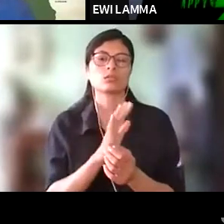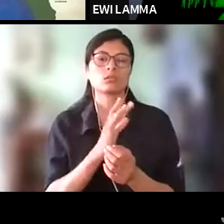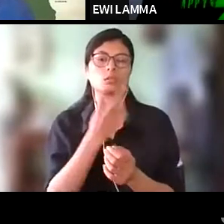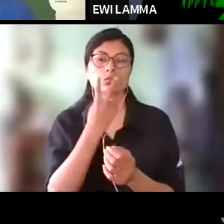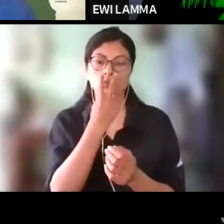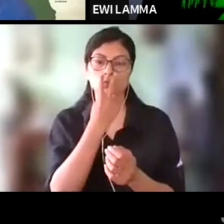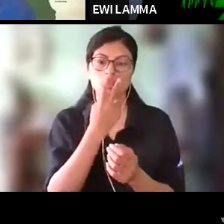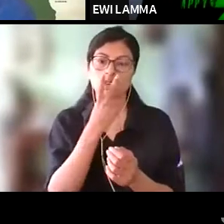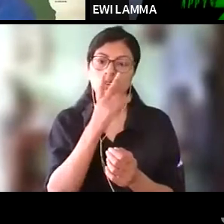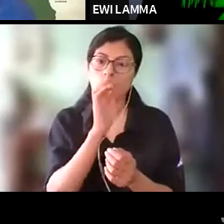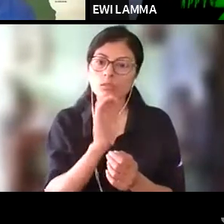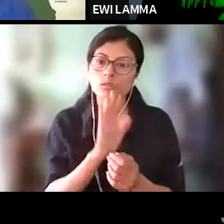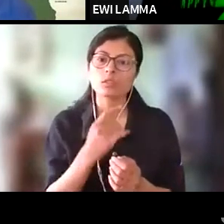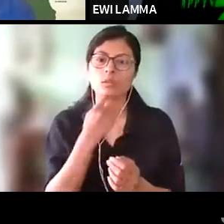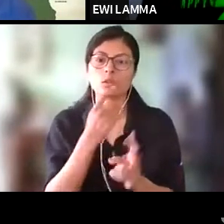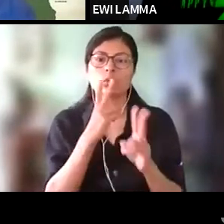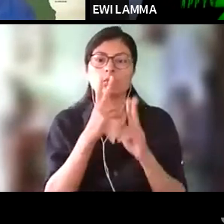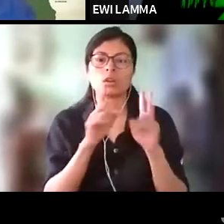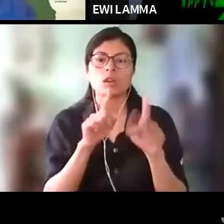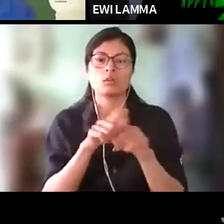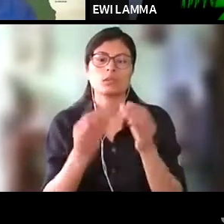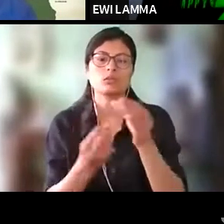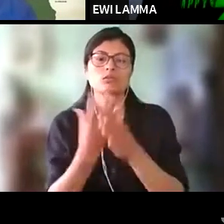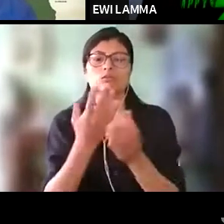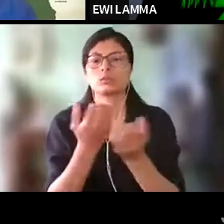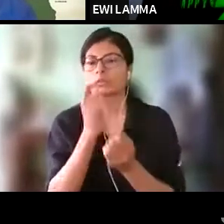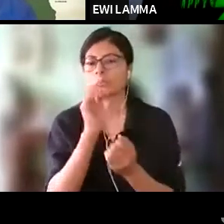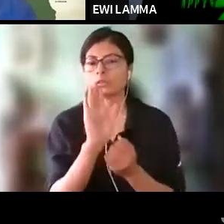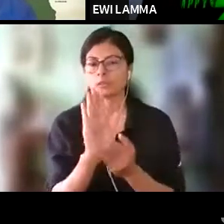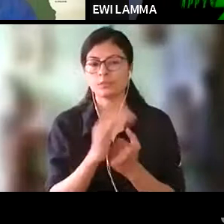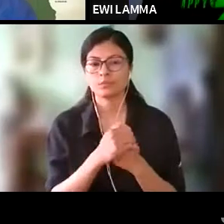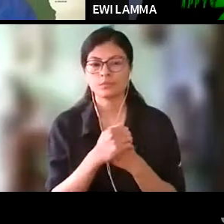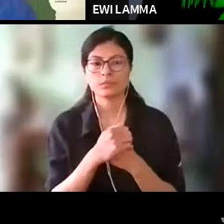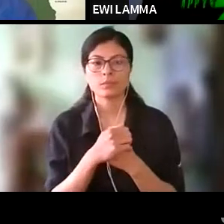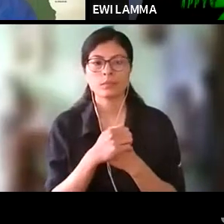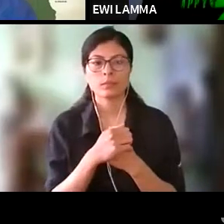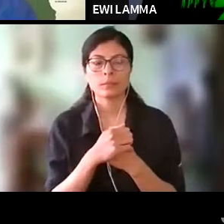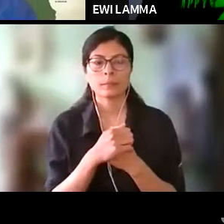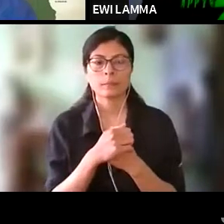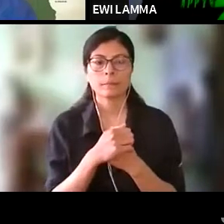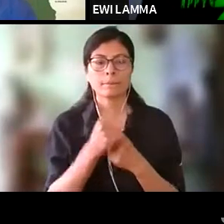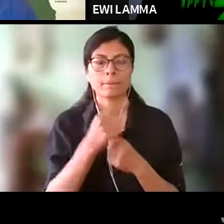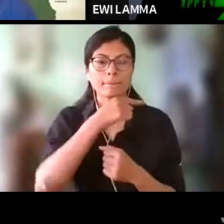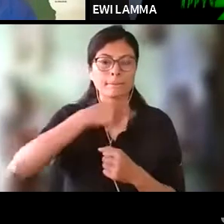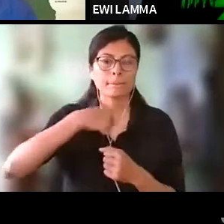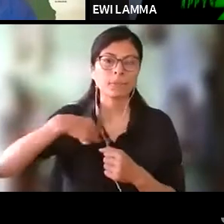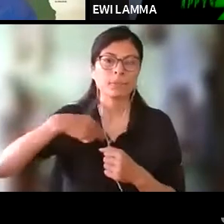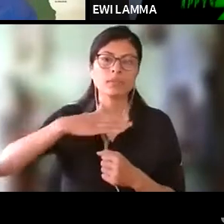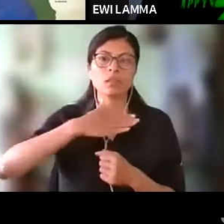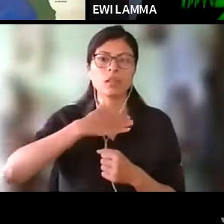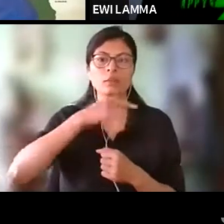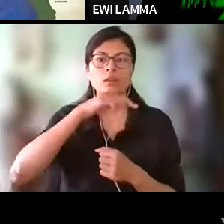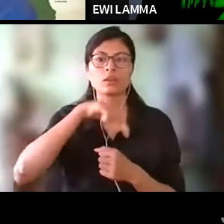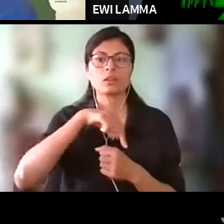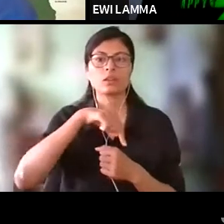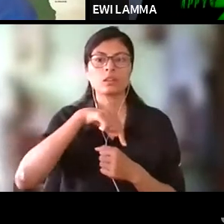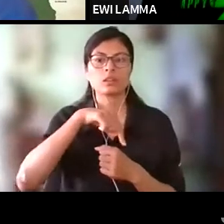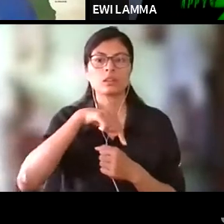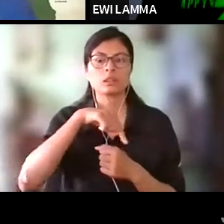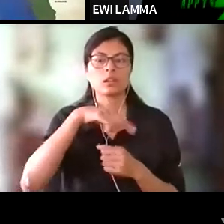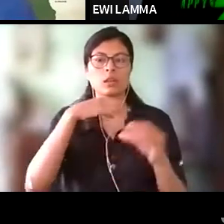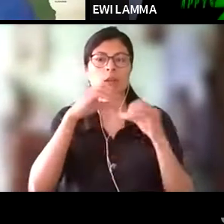we are getting accustomed now to natural disasters and so on, in relation to the volcano eruption, and